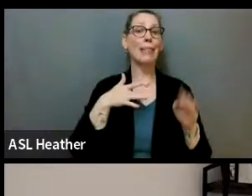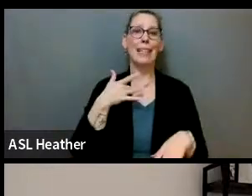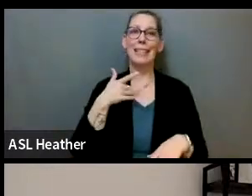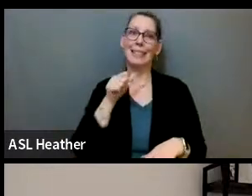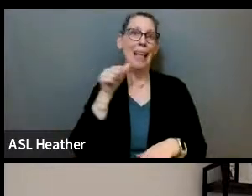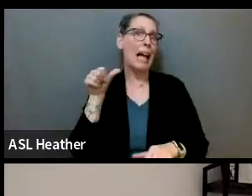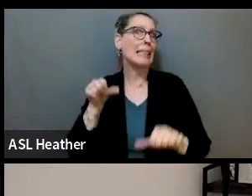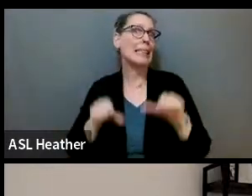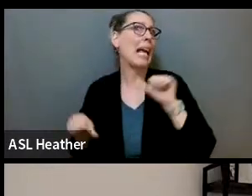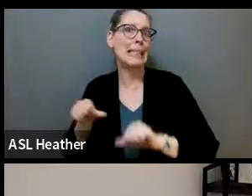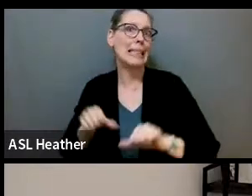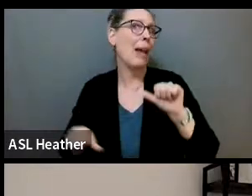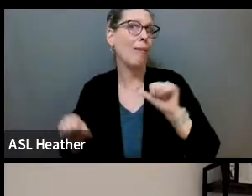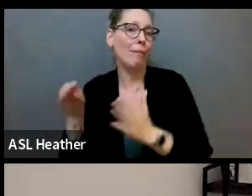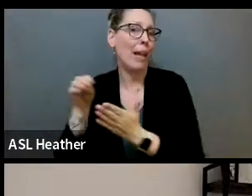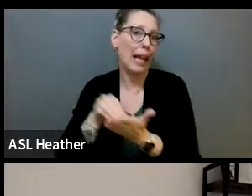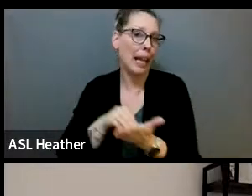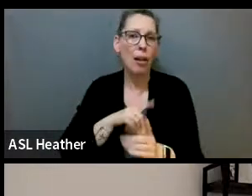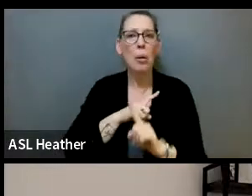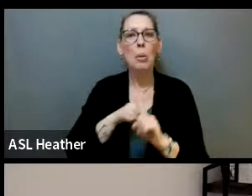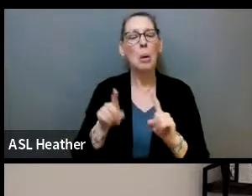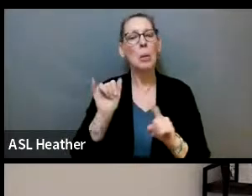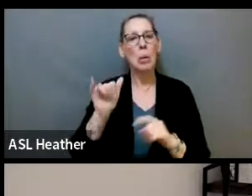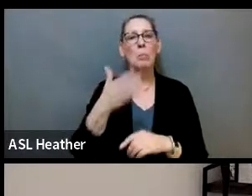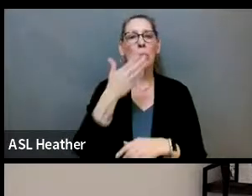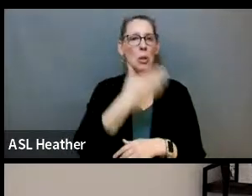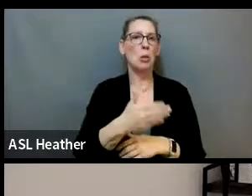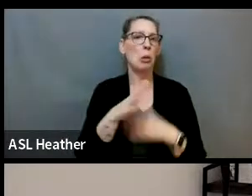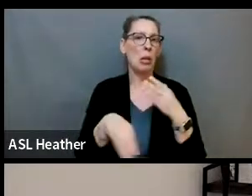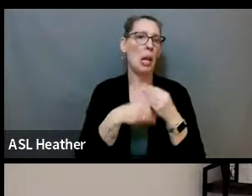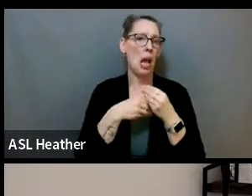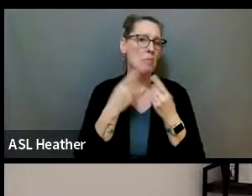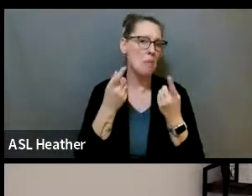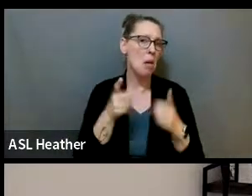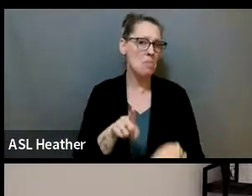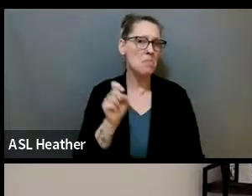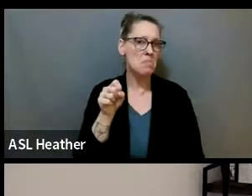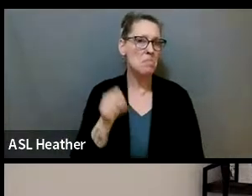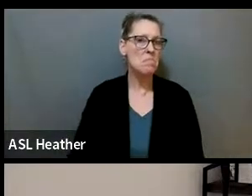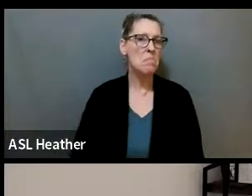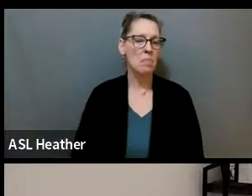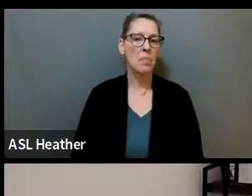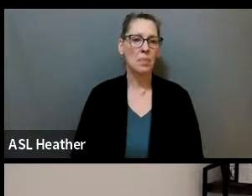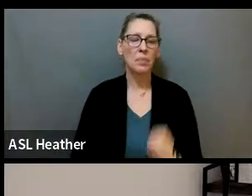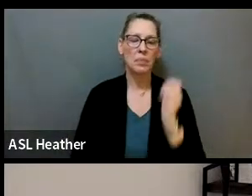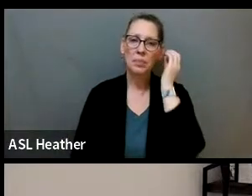scientific. I think that can be definitely an addition that we can make happen.